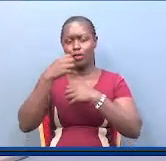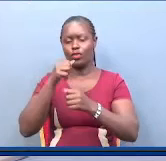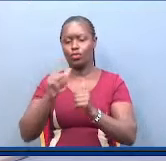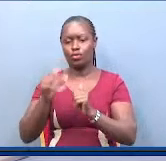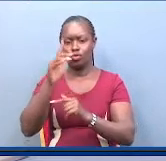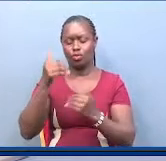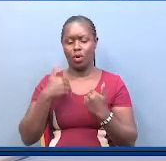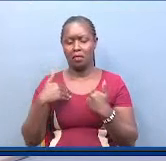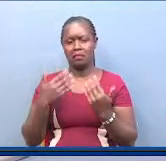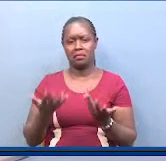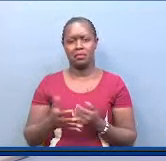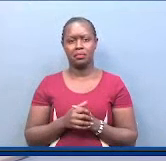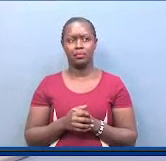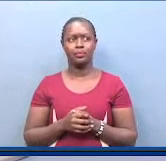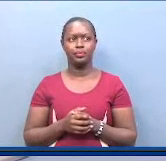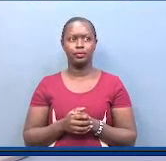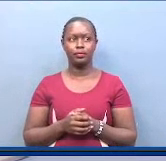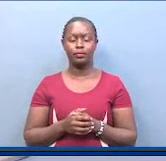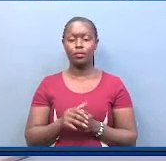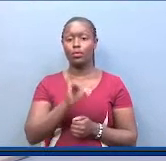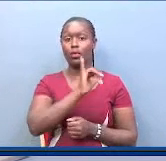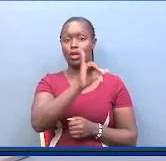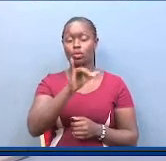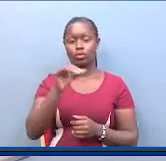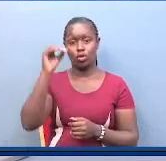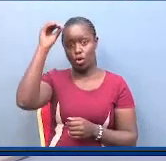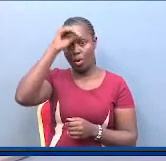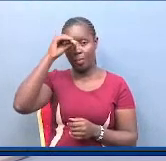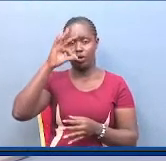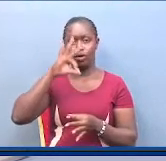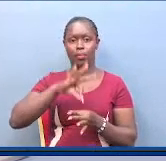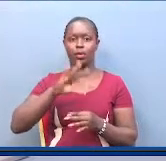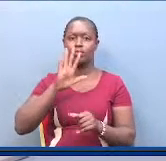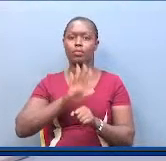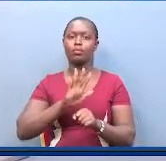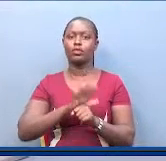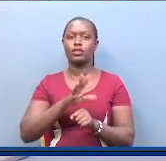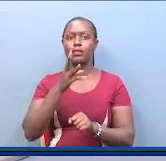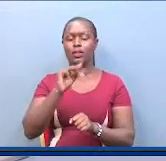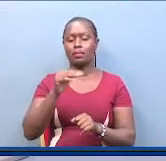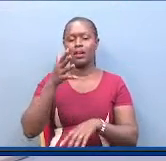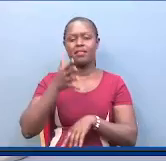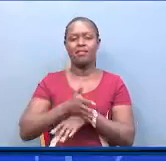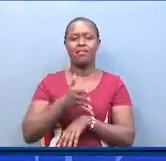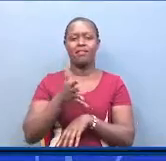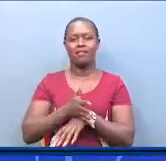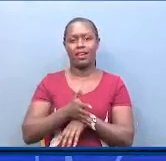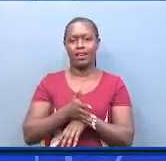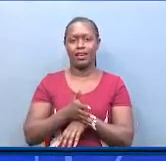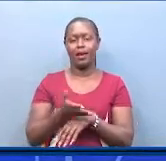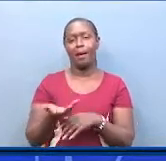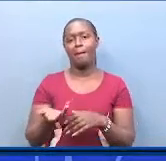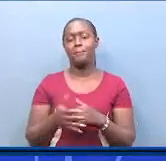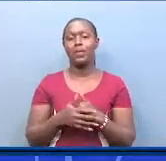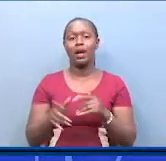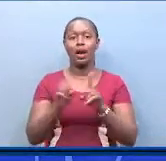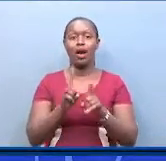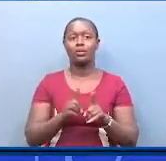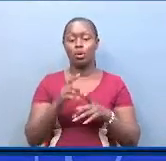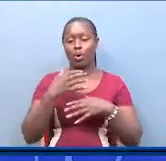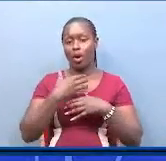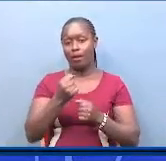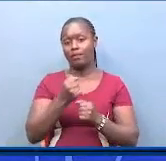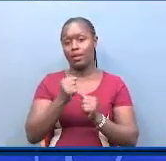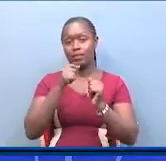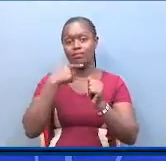with. Essentially, those polls, majority of them, are fake polls. And I can confidently say